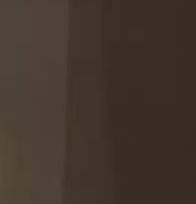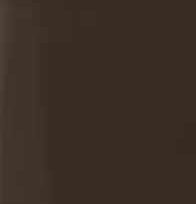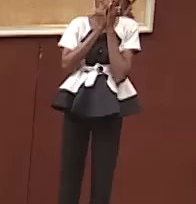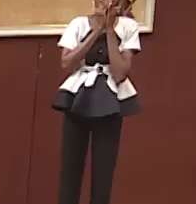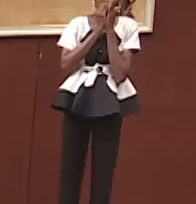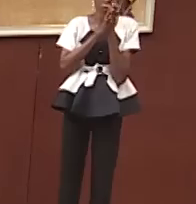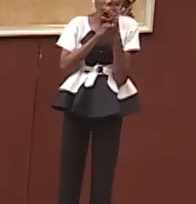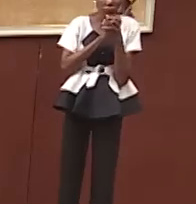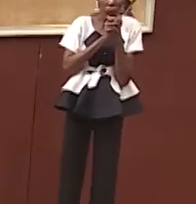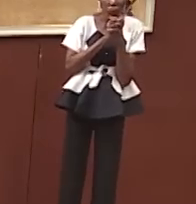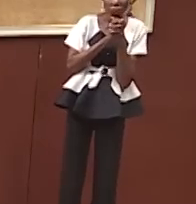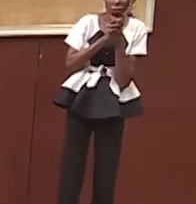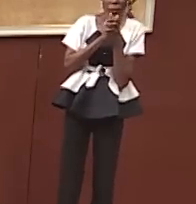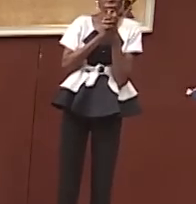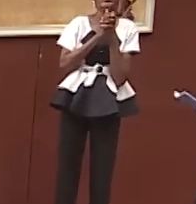inheritance.